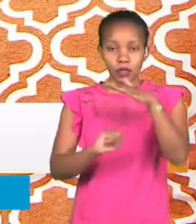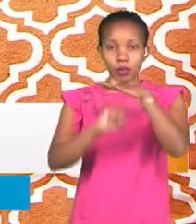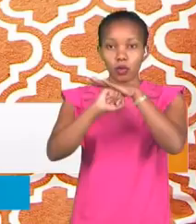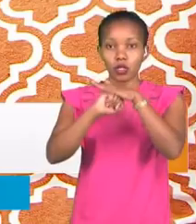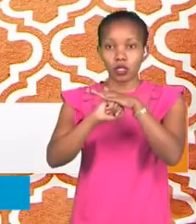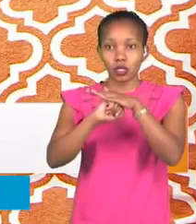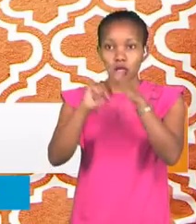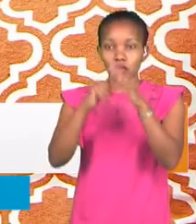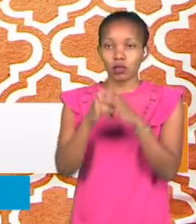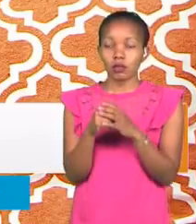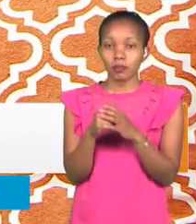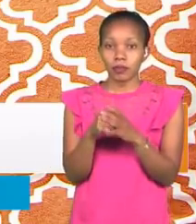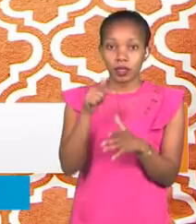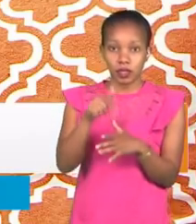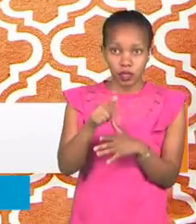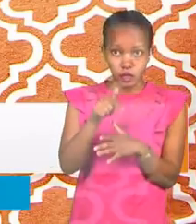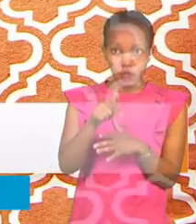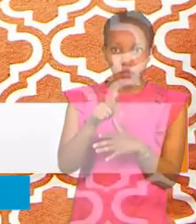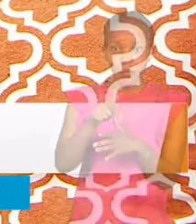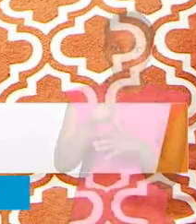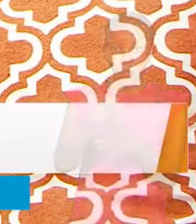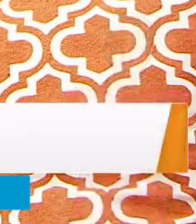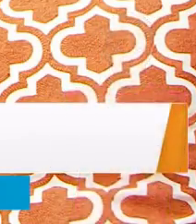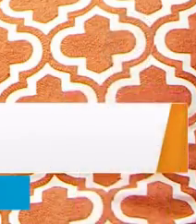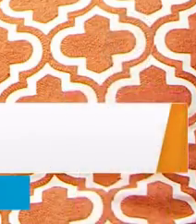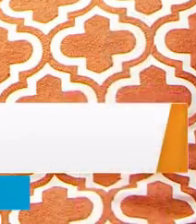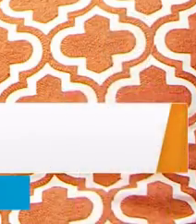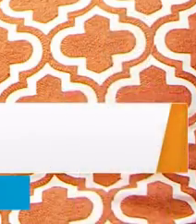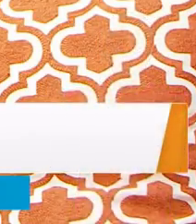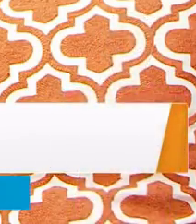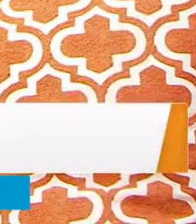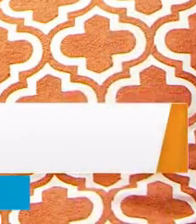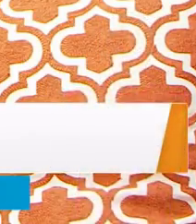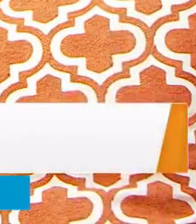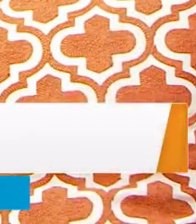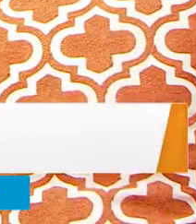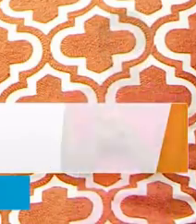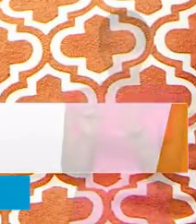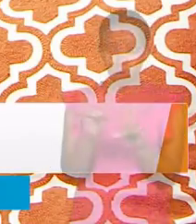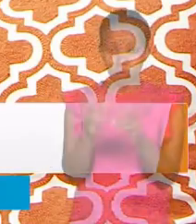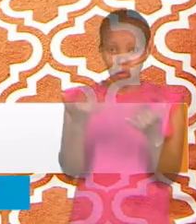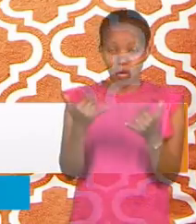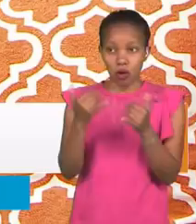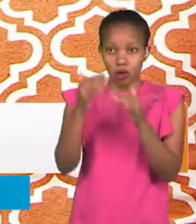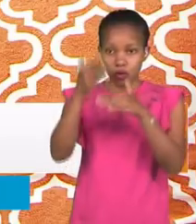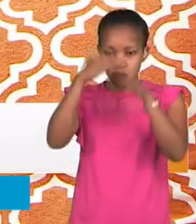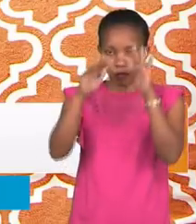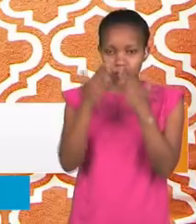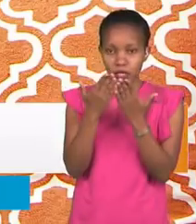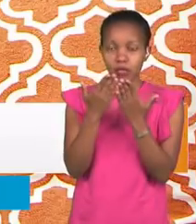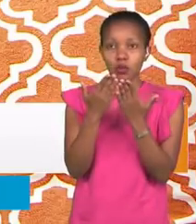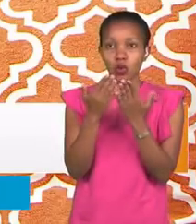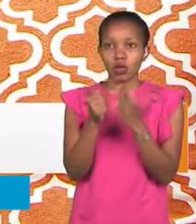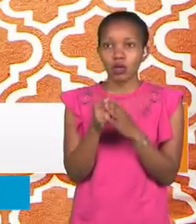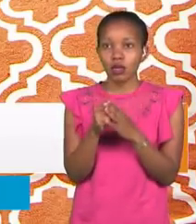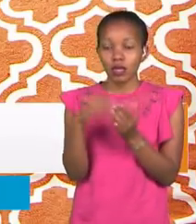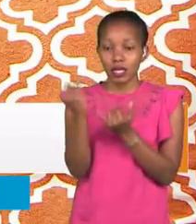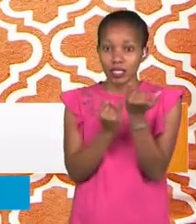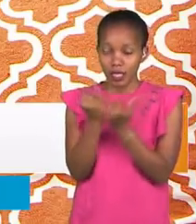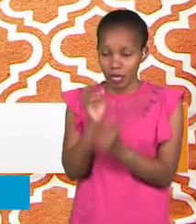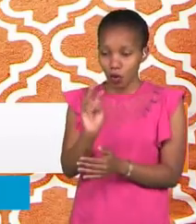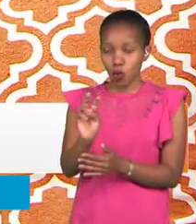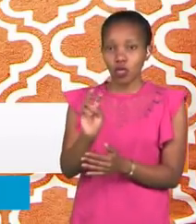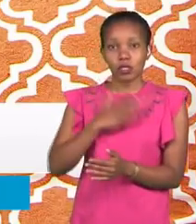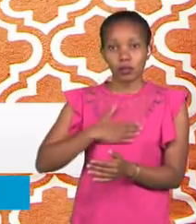us with this run. We are getting on Facebook live on Saturday. Be sure to watch us.